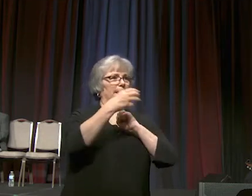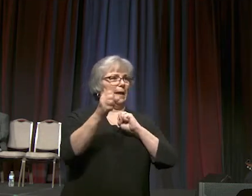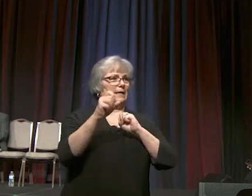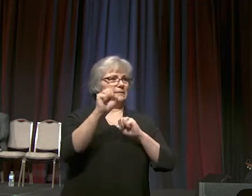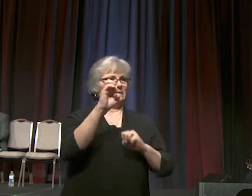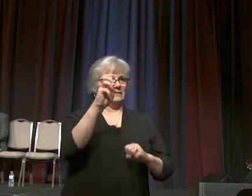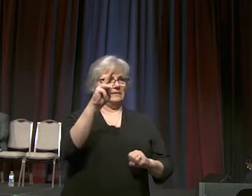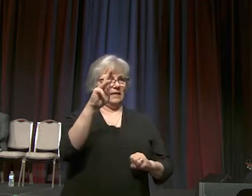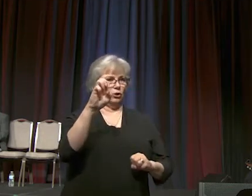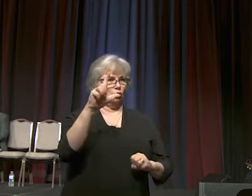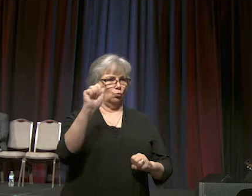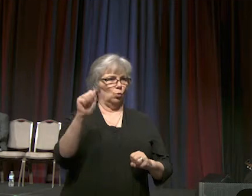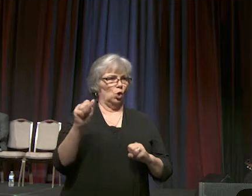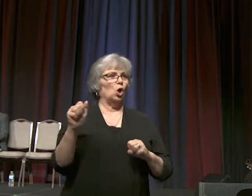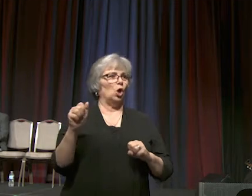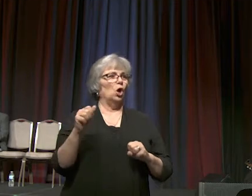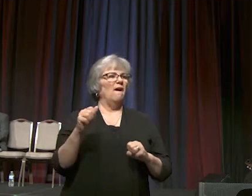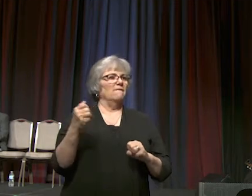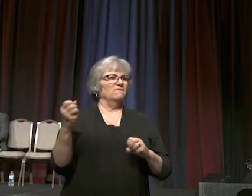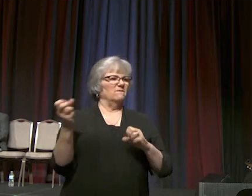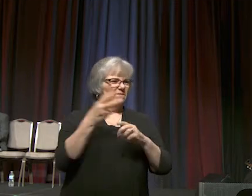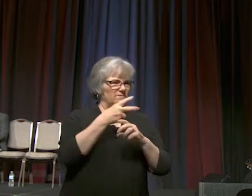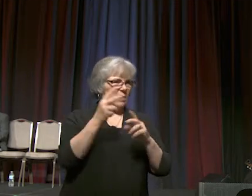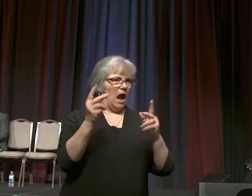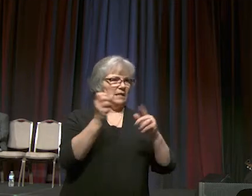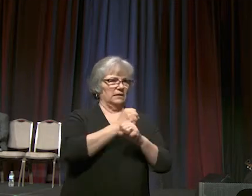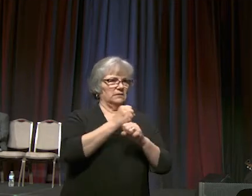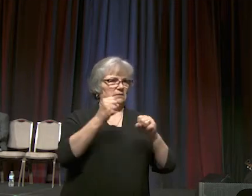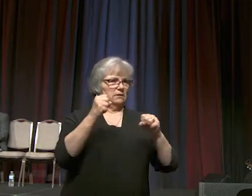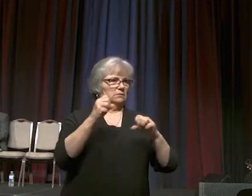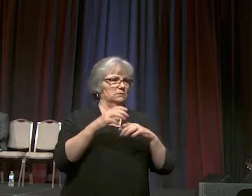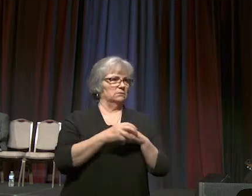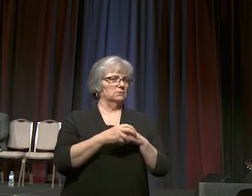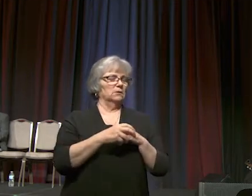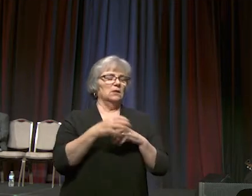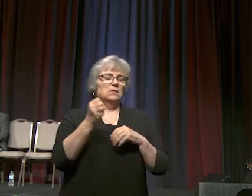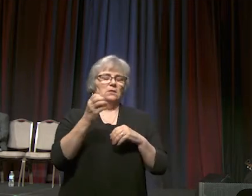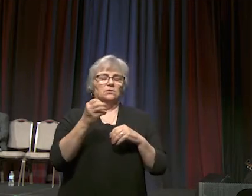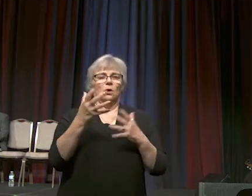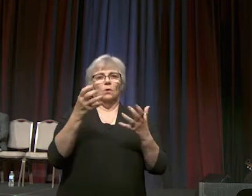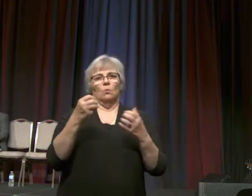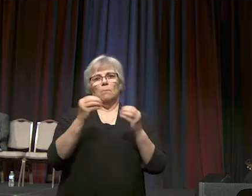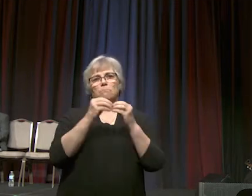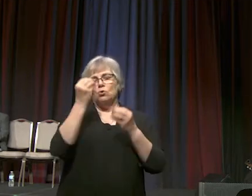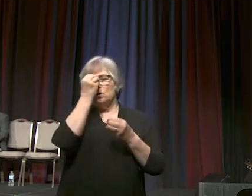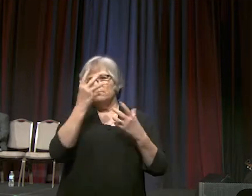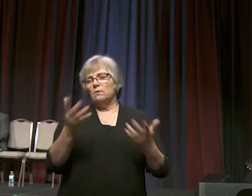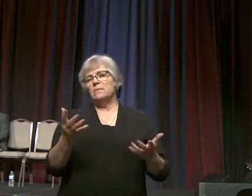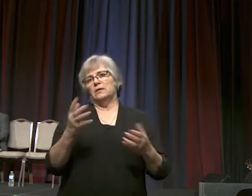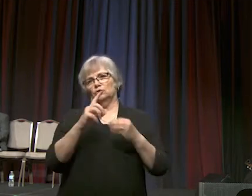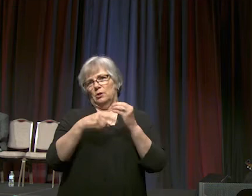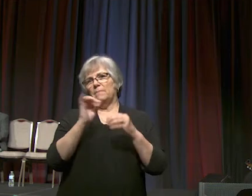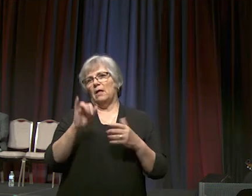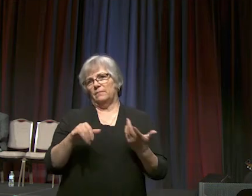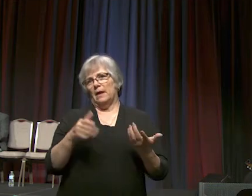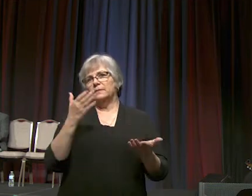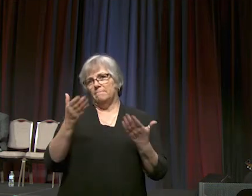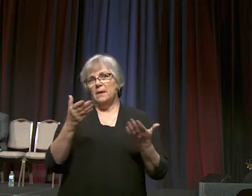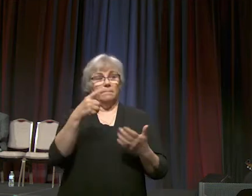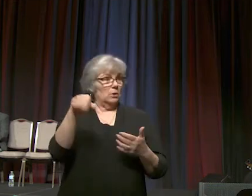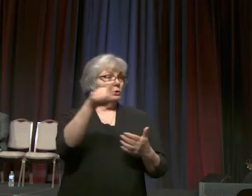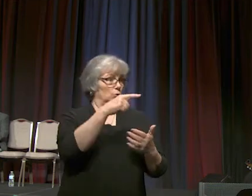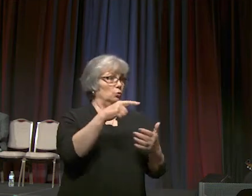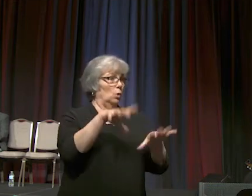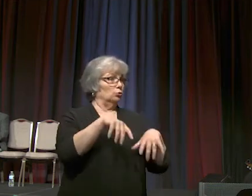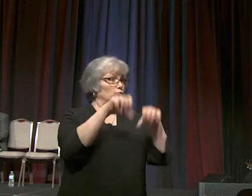World Council of Churches website and search for Thursdays in Black to get more information about that. And that might be a practice you want to